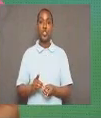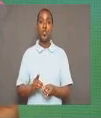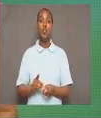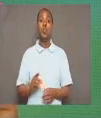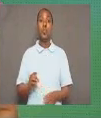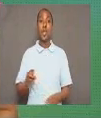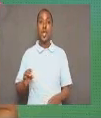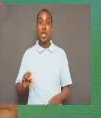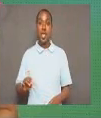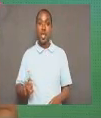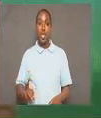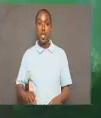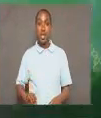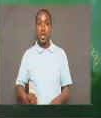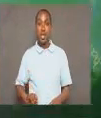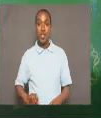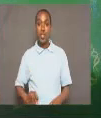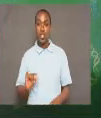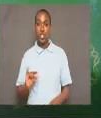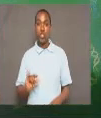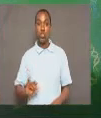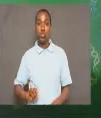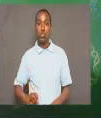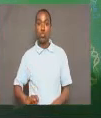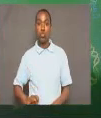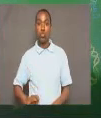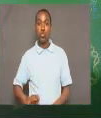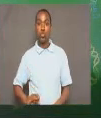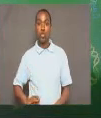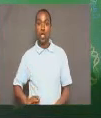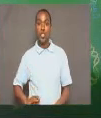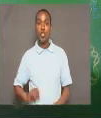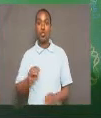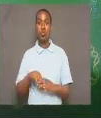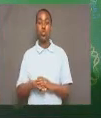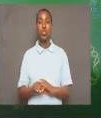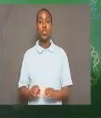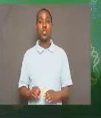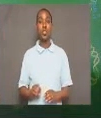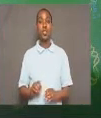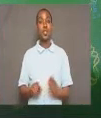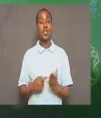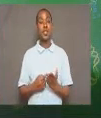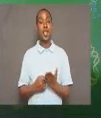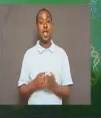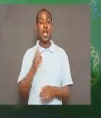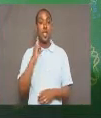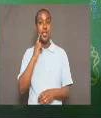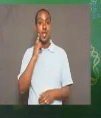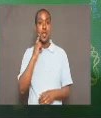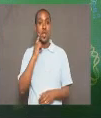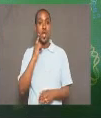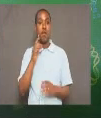small intestine. We will learn about the enzymes and